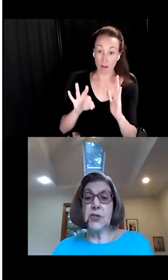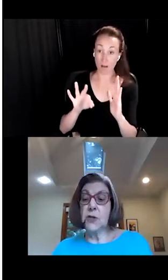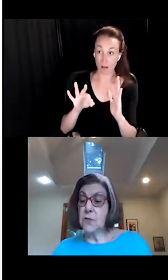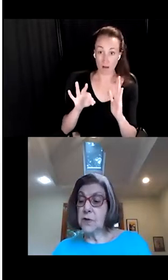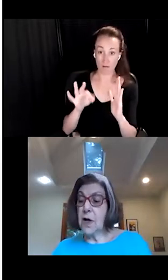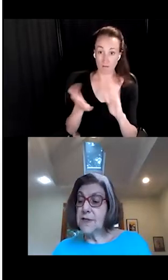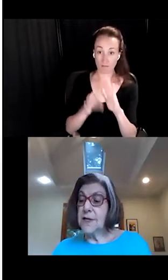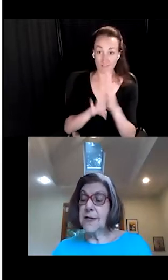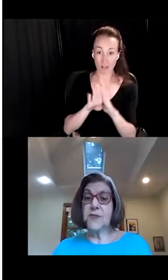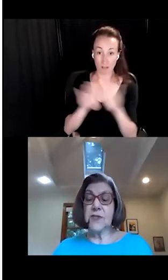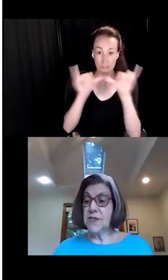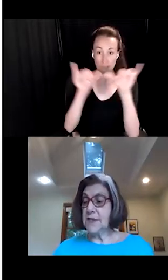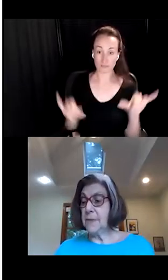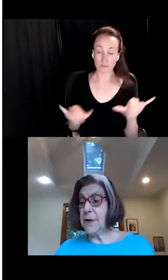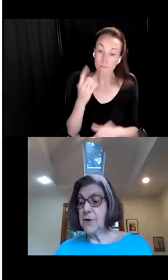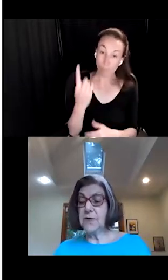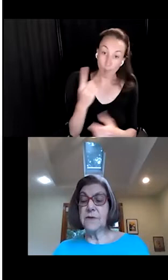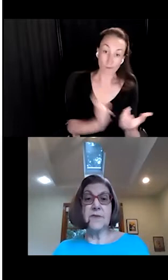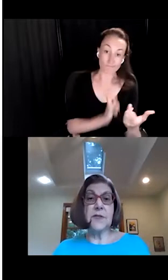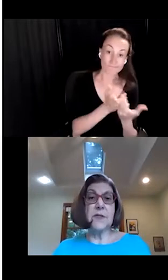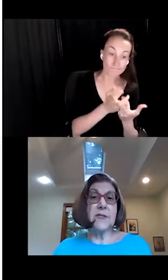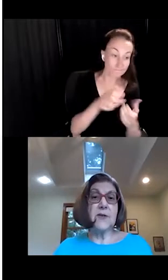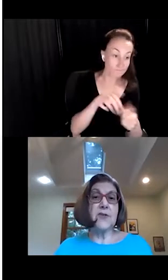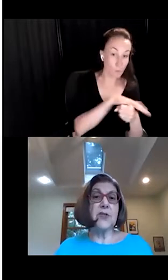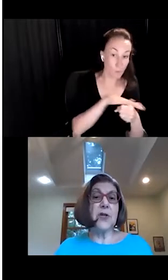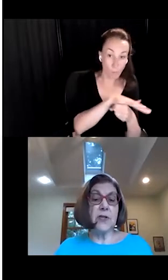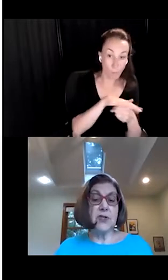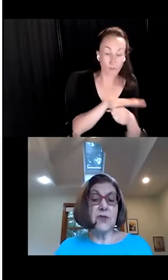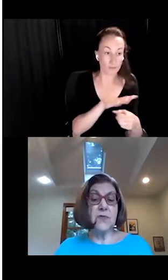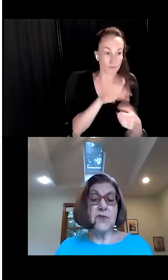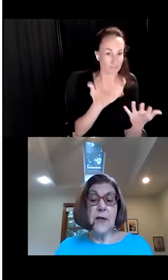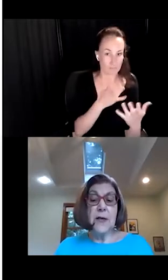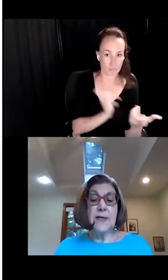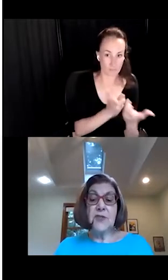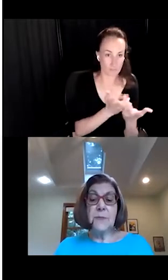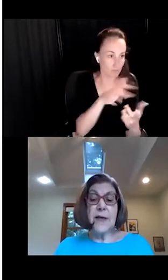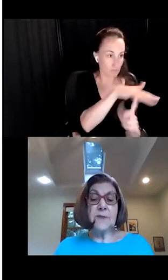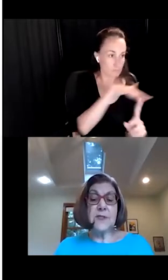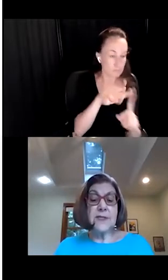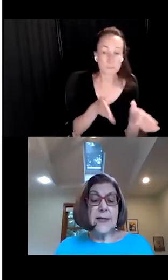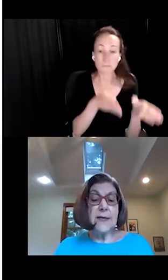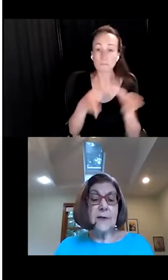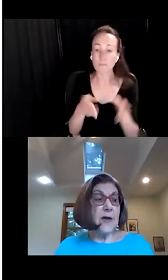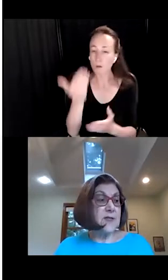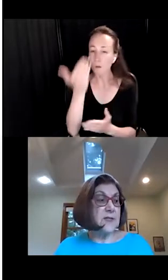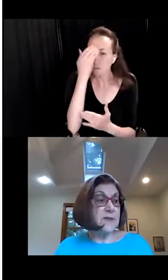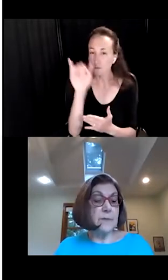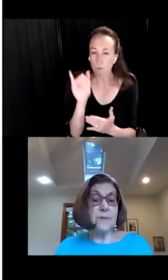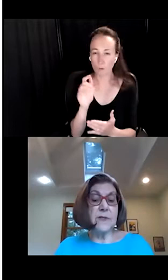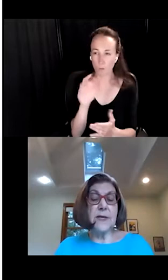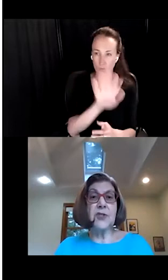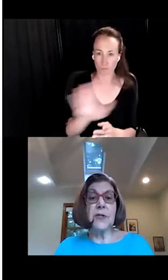knowledge to local context, assessing barriers and facilitators to knowledge use, is to be able to study the process